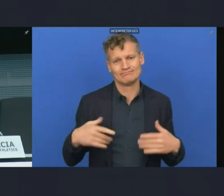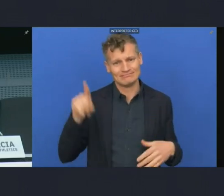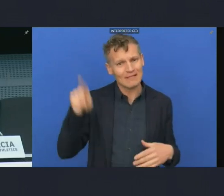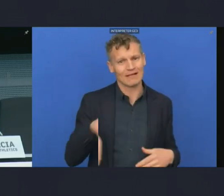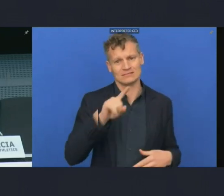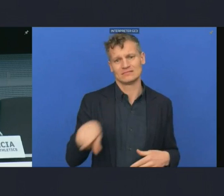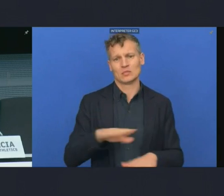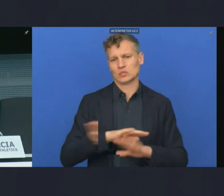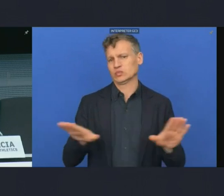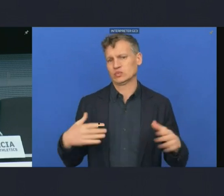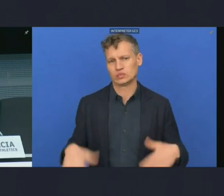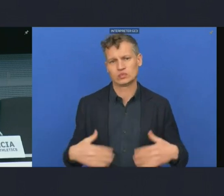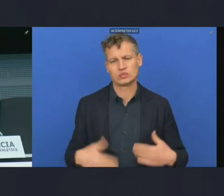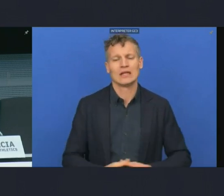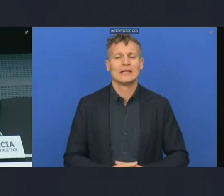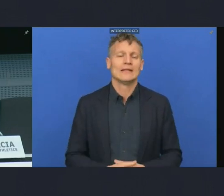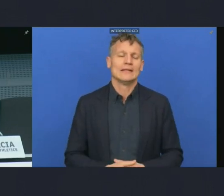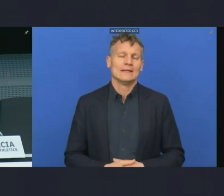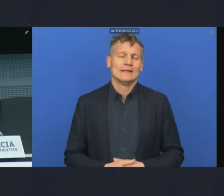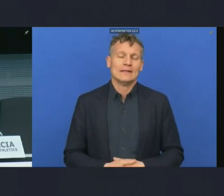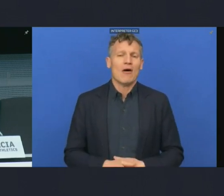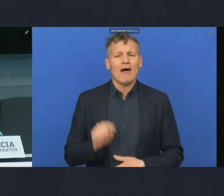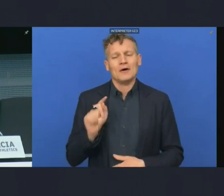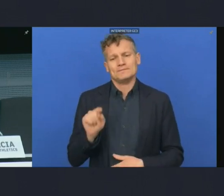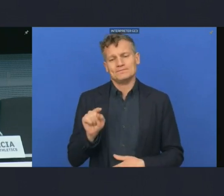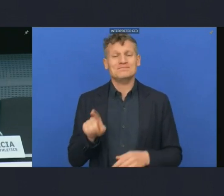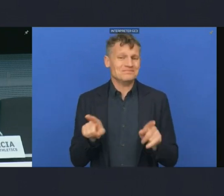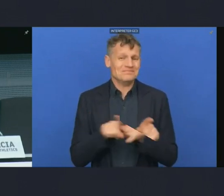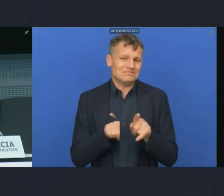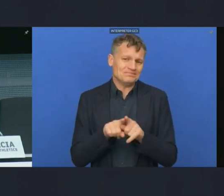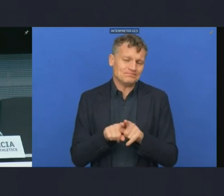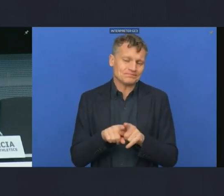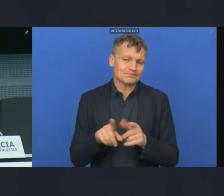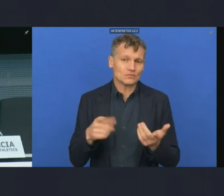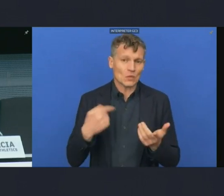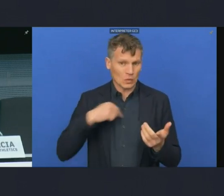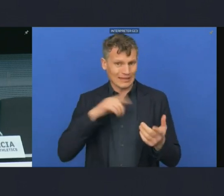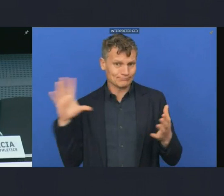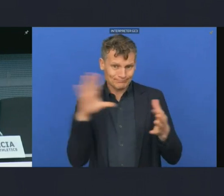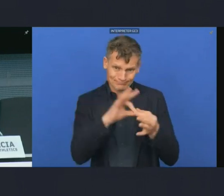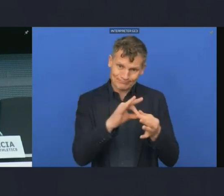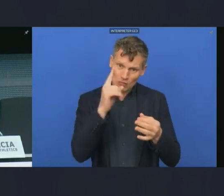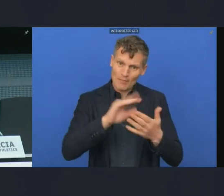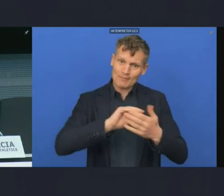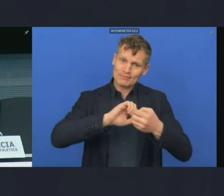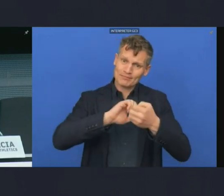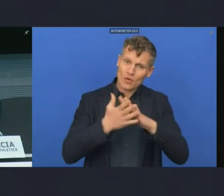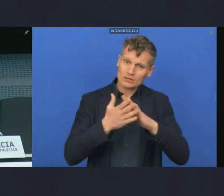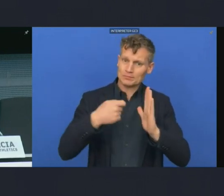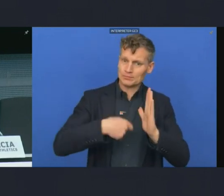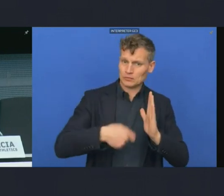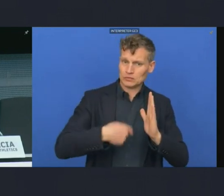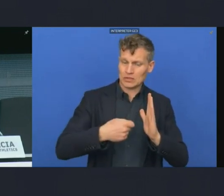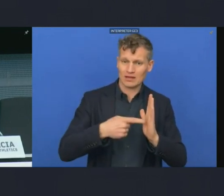event, we were also part of an Erasmus project, which was funded by the